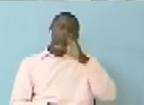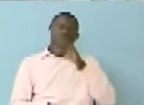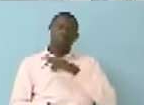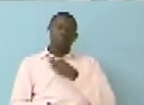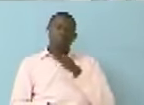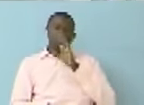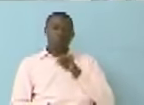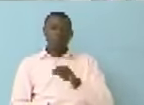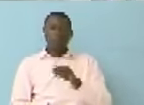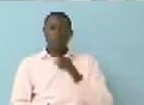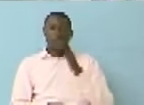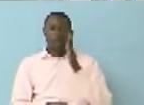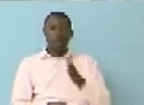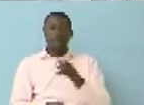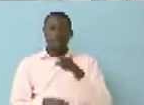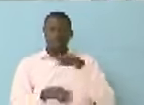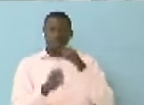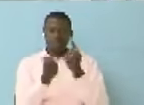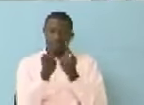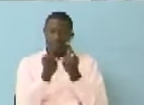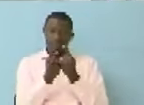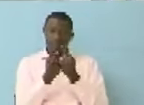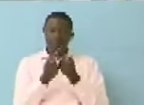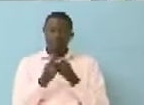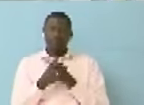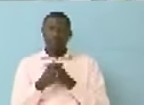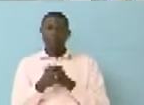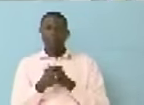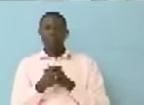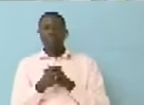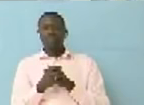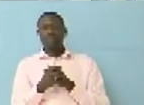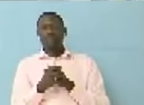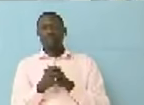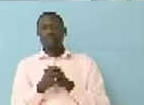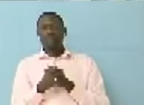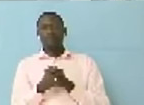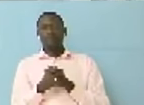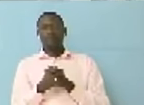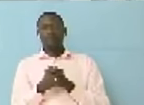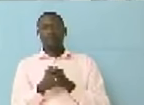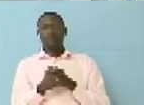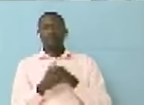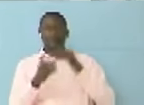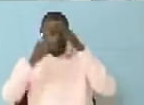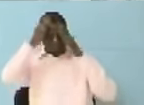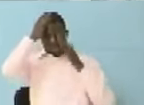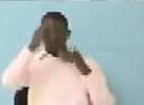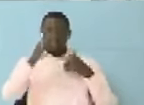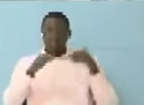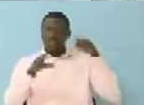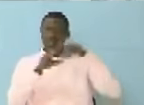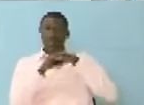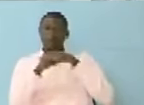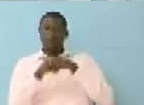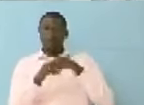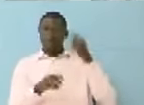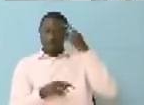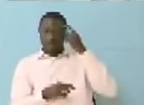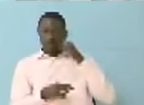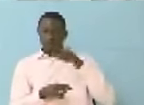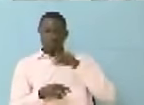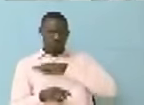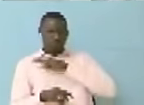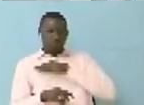mfufananko banko soto nimbanko soto ndamena president mantara dibonya tamilitu so involved. I think you also intervene